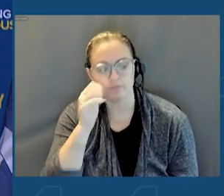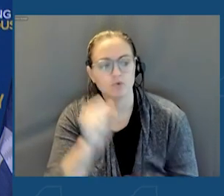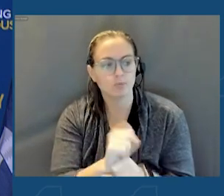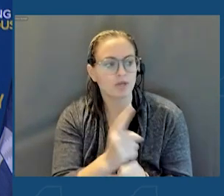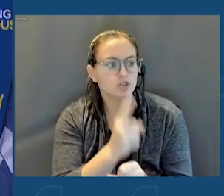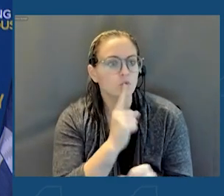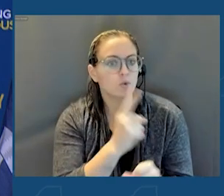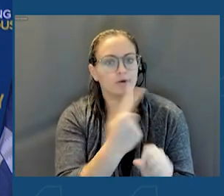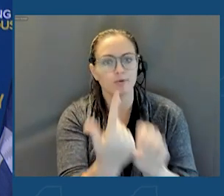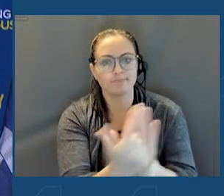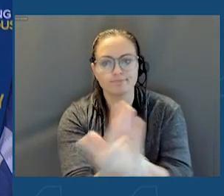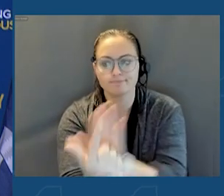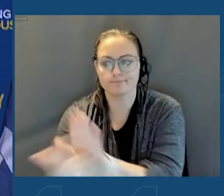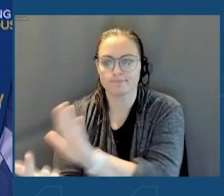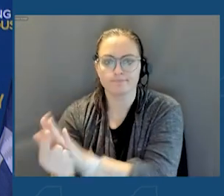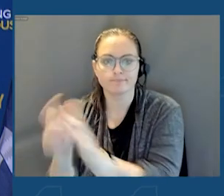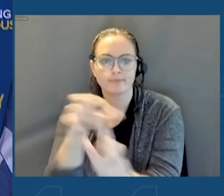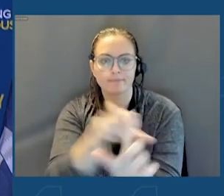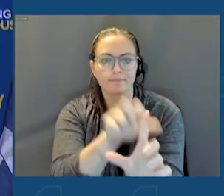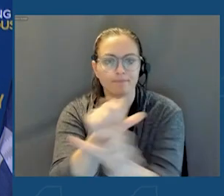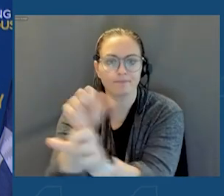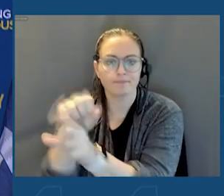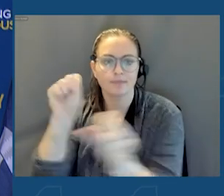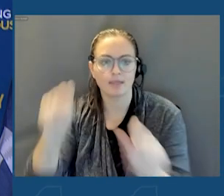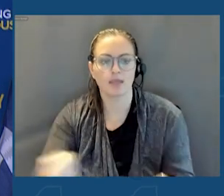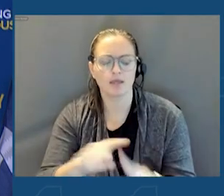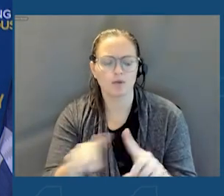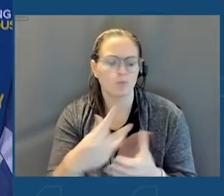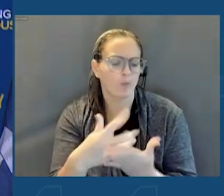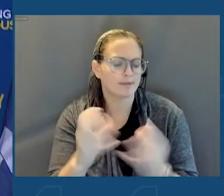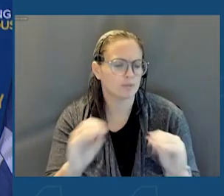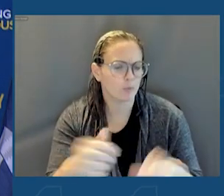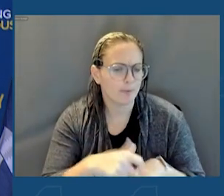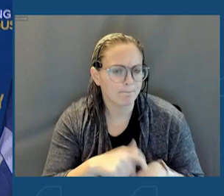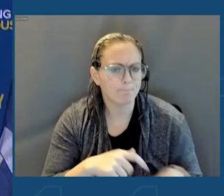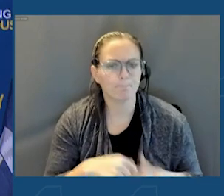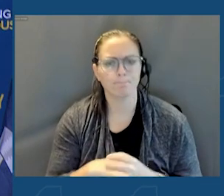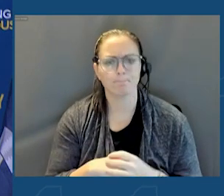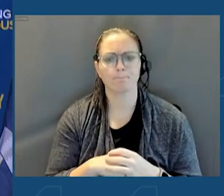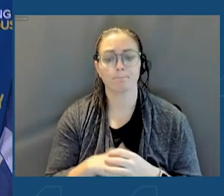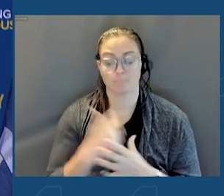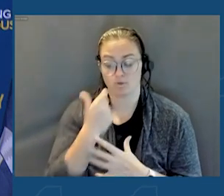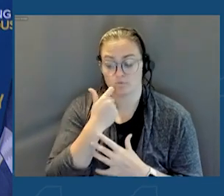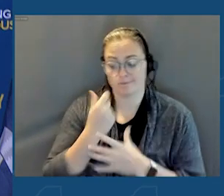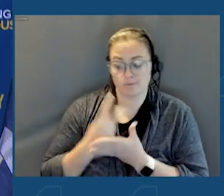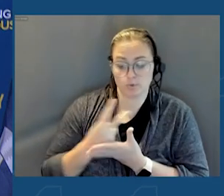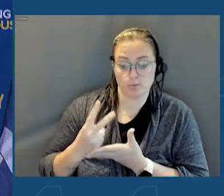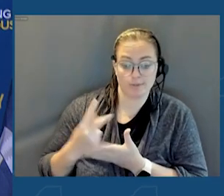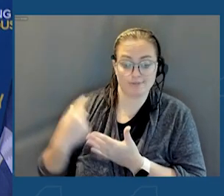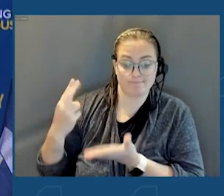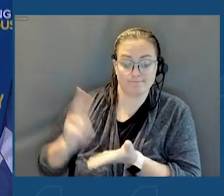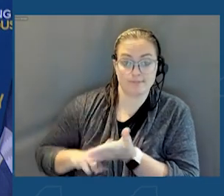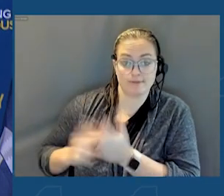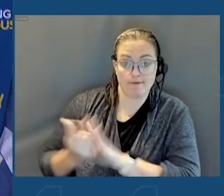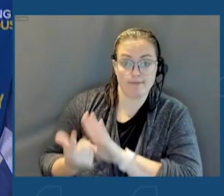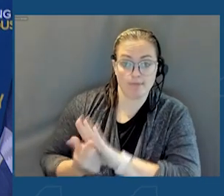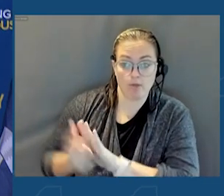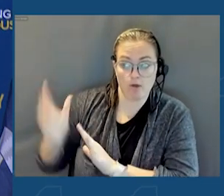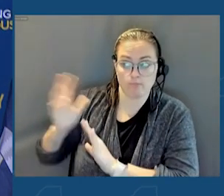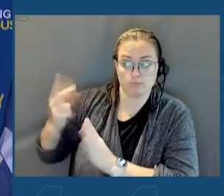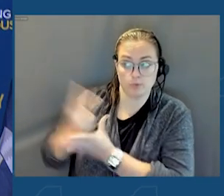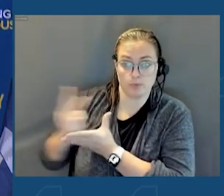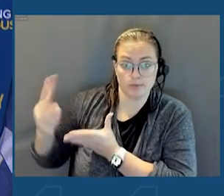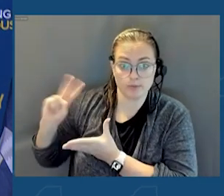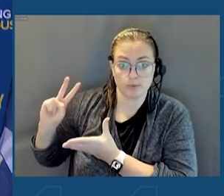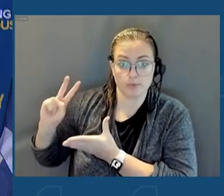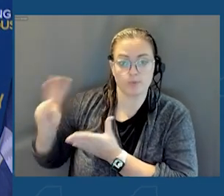activities. That'll help as well. And we've wasted no time. So for the last 2 weeks, just since the law was signed, the state's been conducting